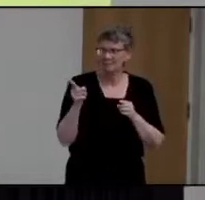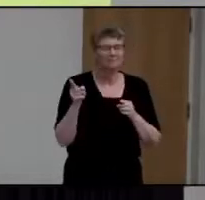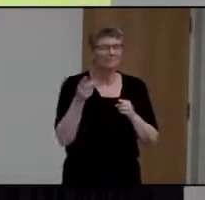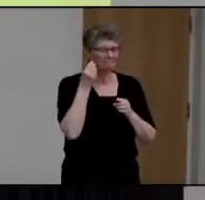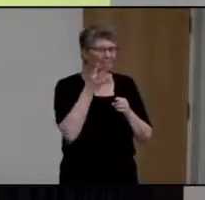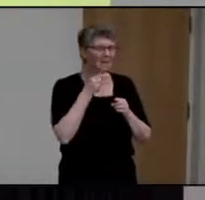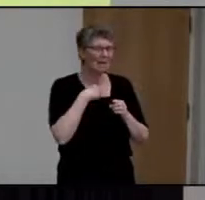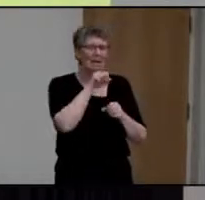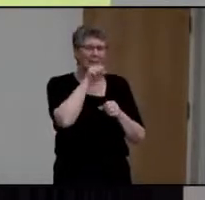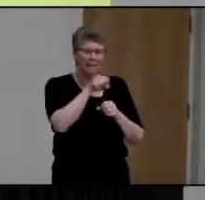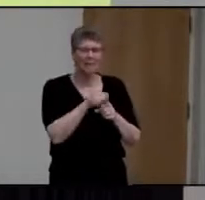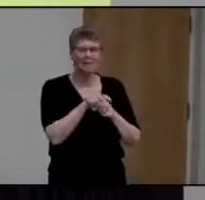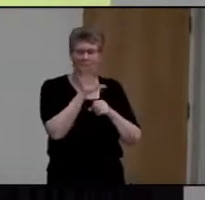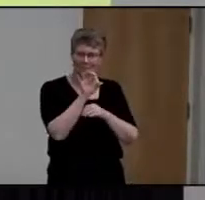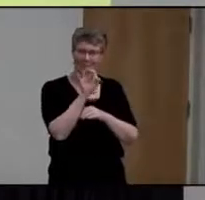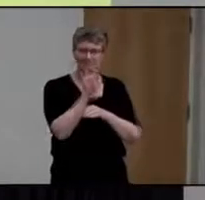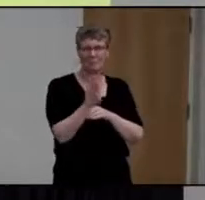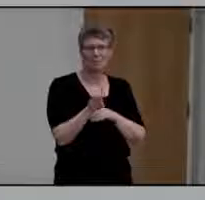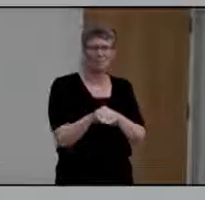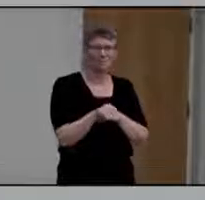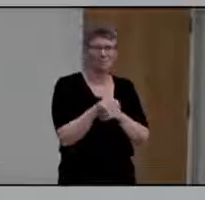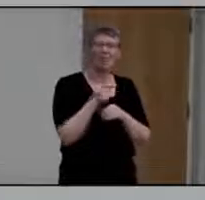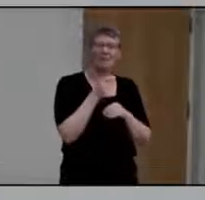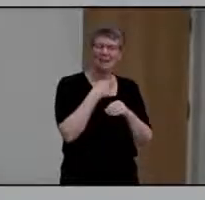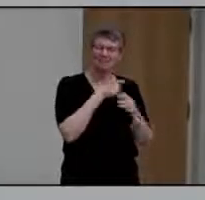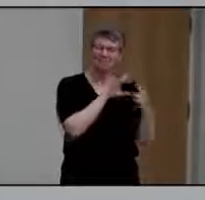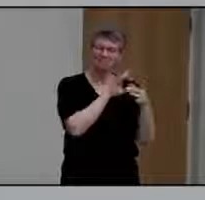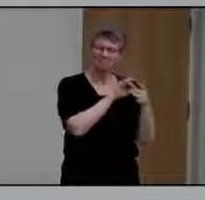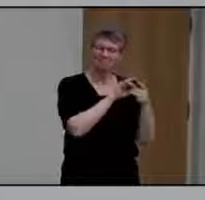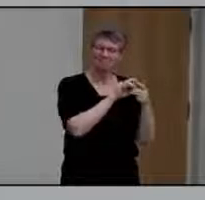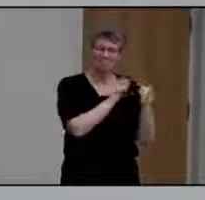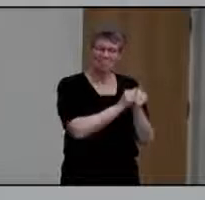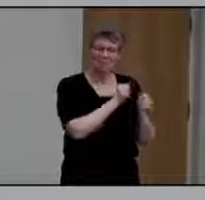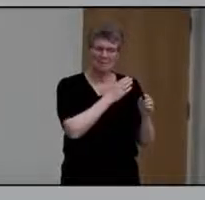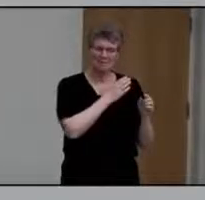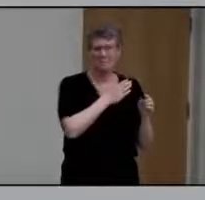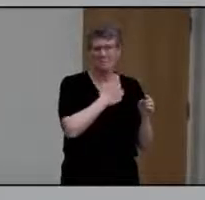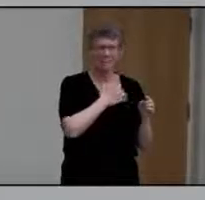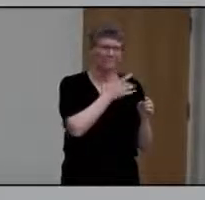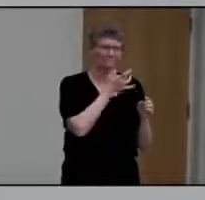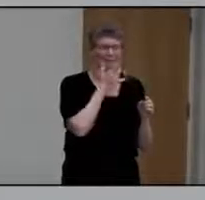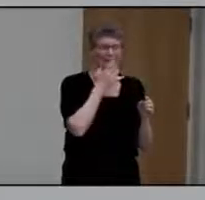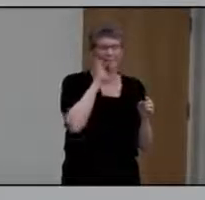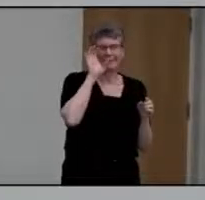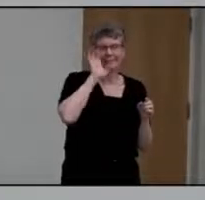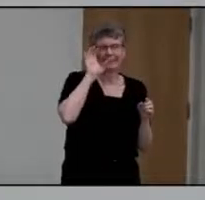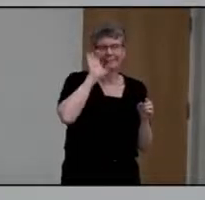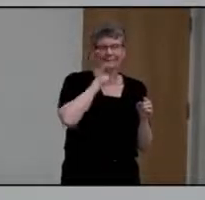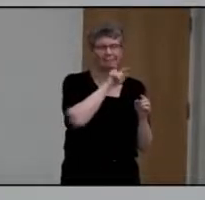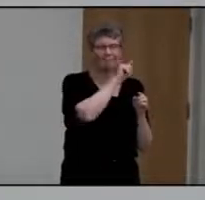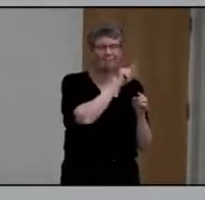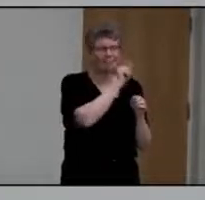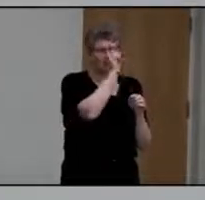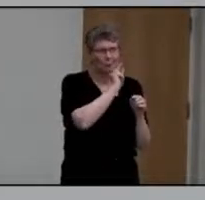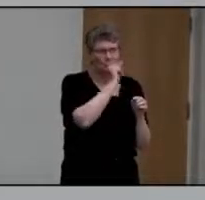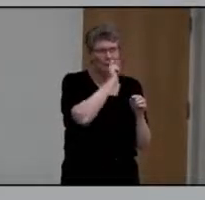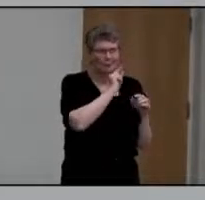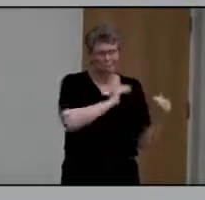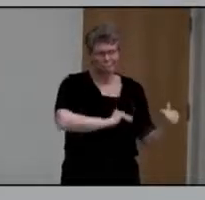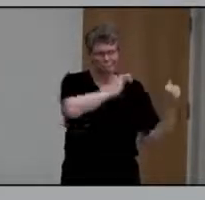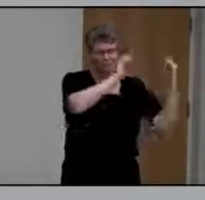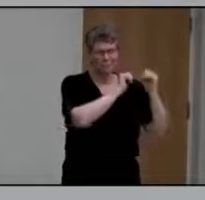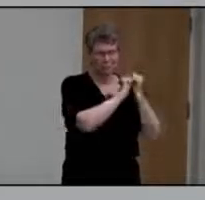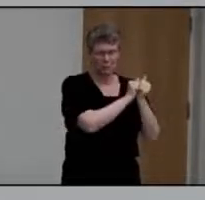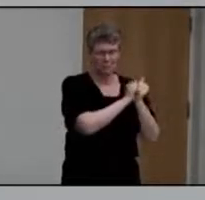a favorite cousin of mine in Greece, and it was lovely because I could see her kids grow up. And then Cambridge Analytica happened, and I was